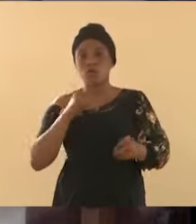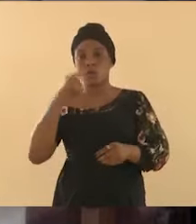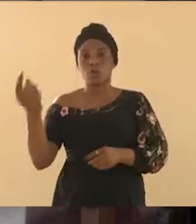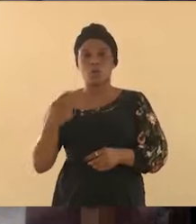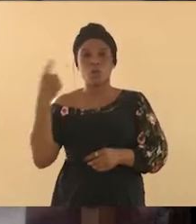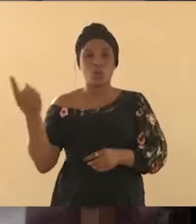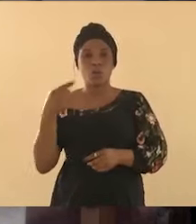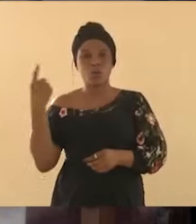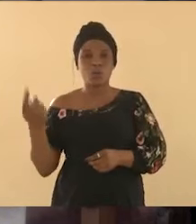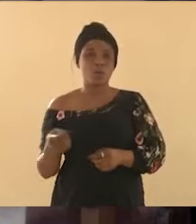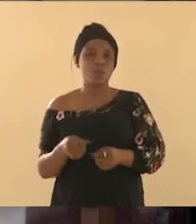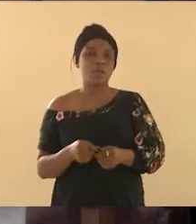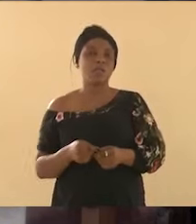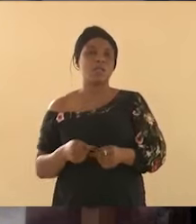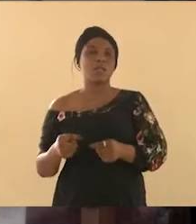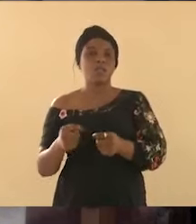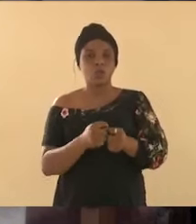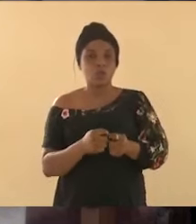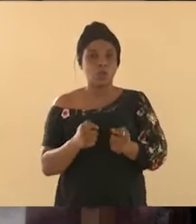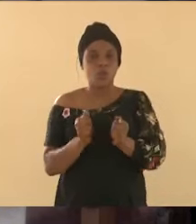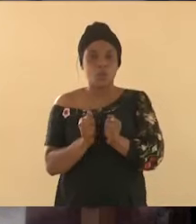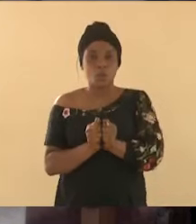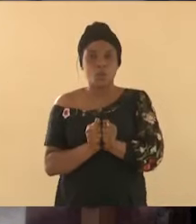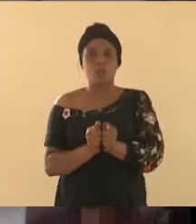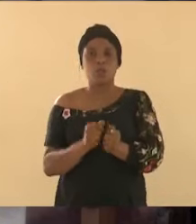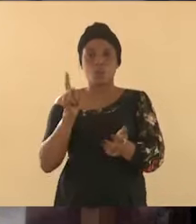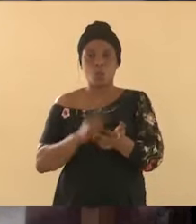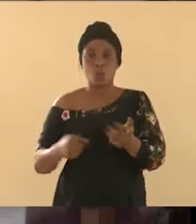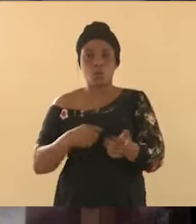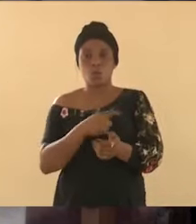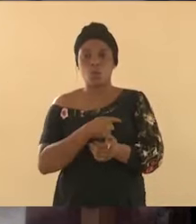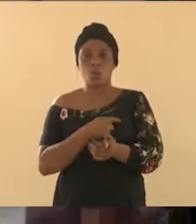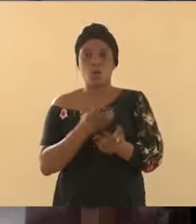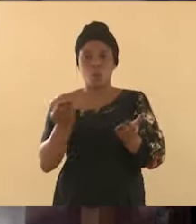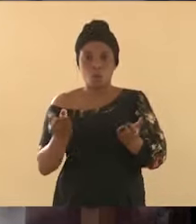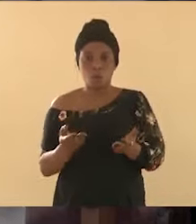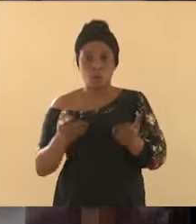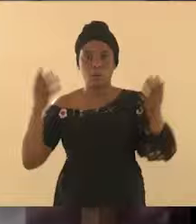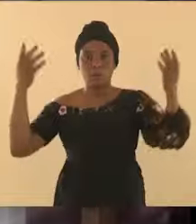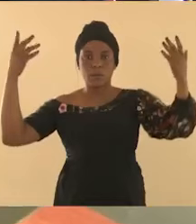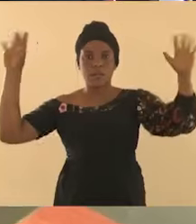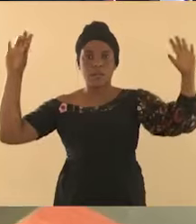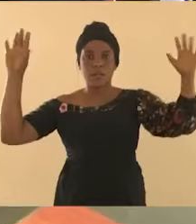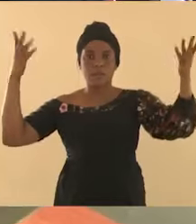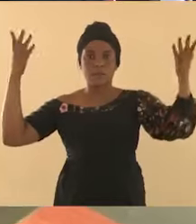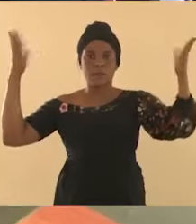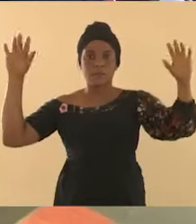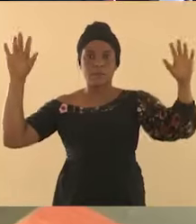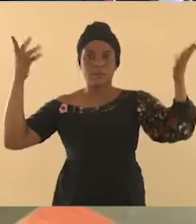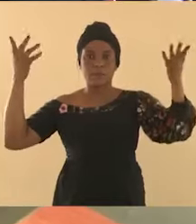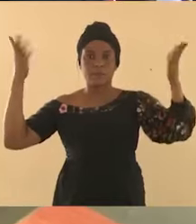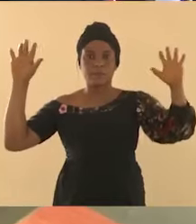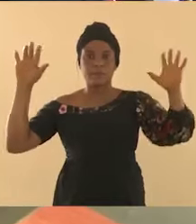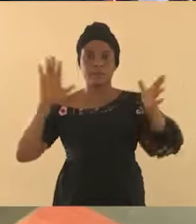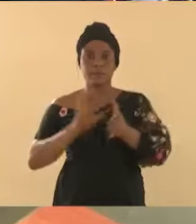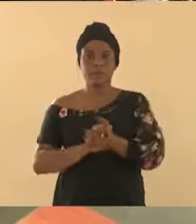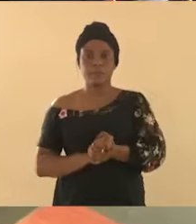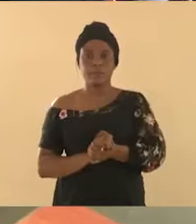always coincide with what we want. Give her a round of applause. Yes,